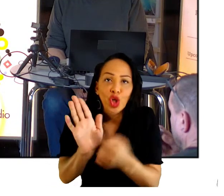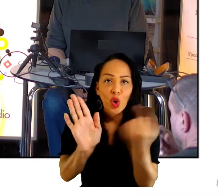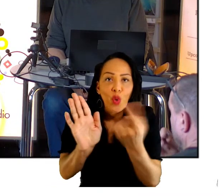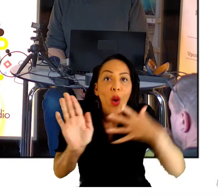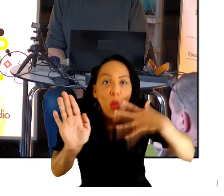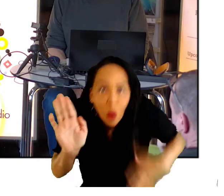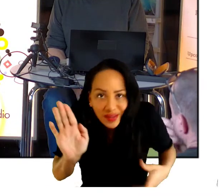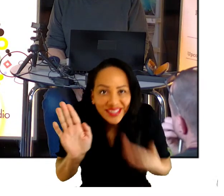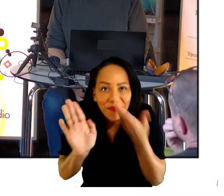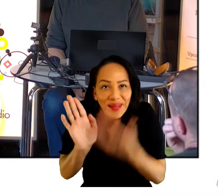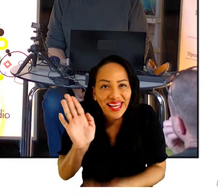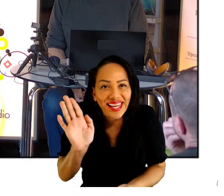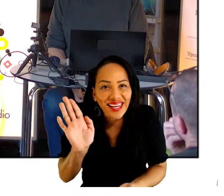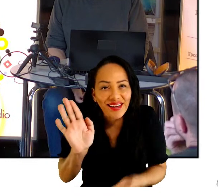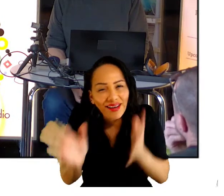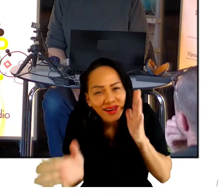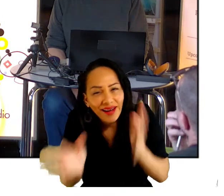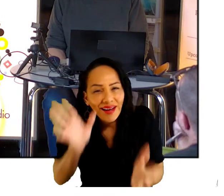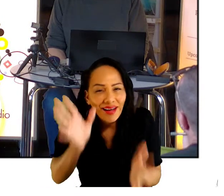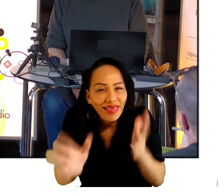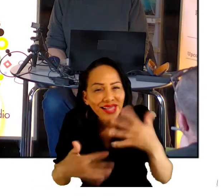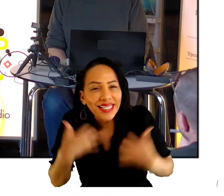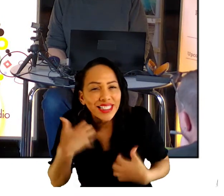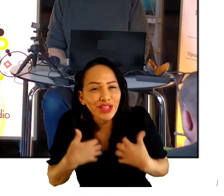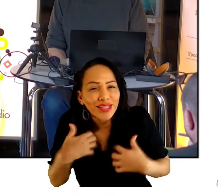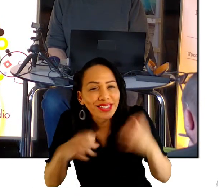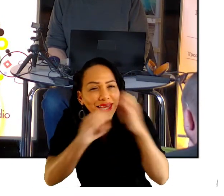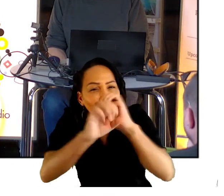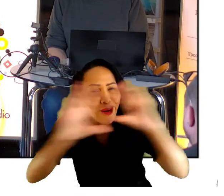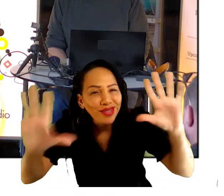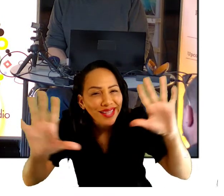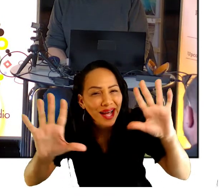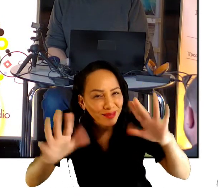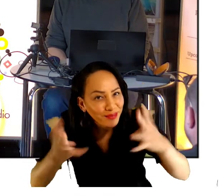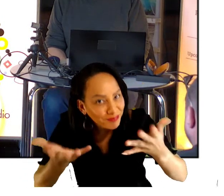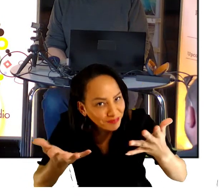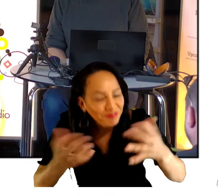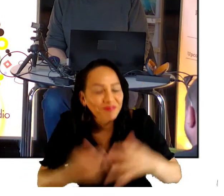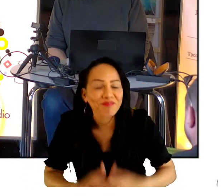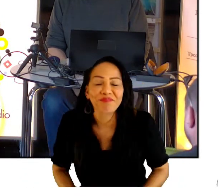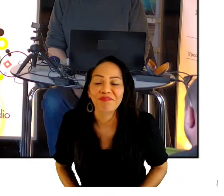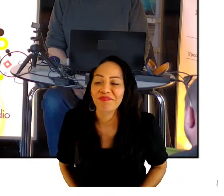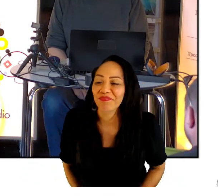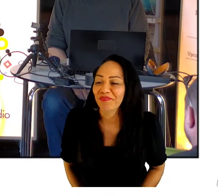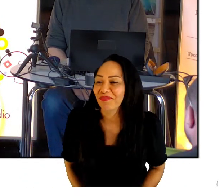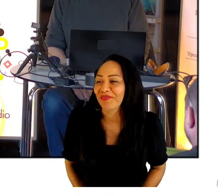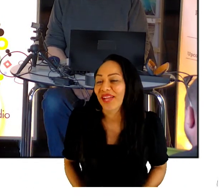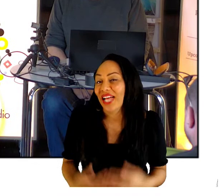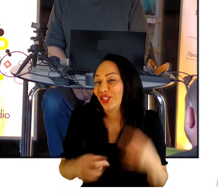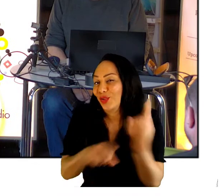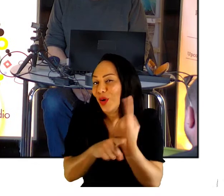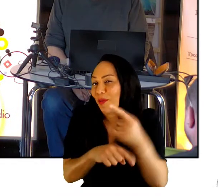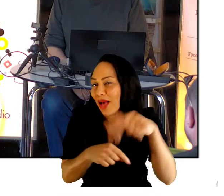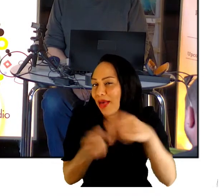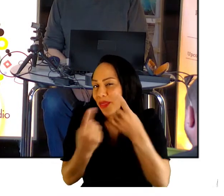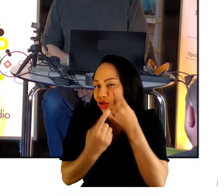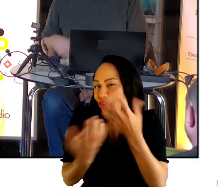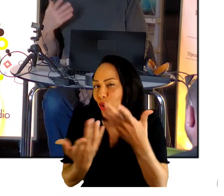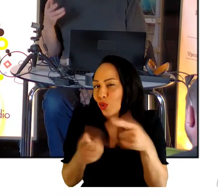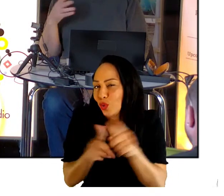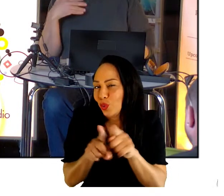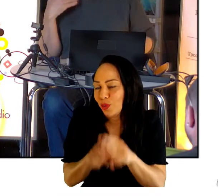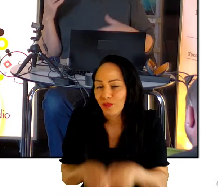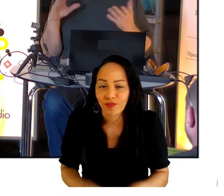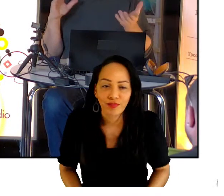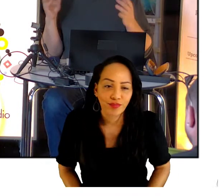in, to talk about in the show. Yeah, so we were,